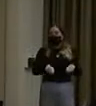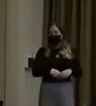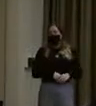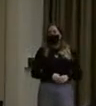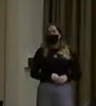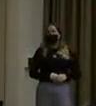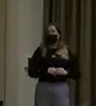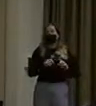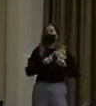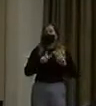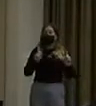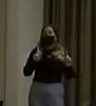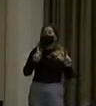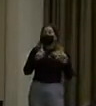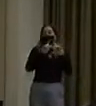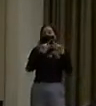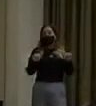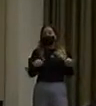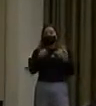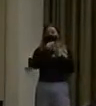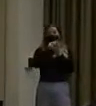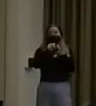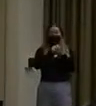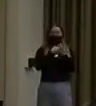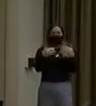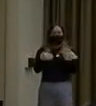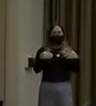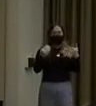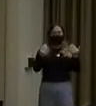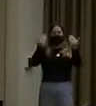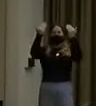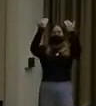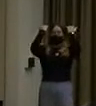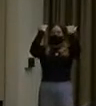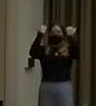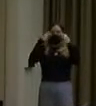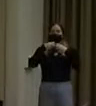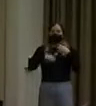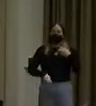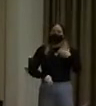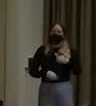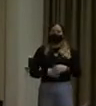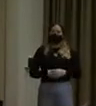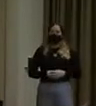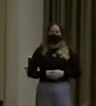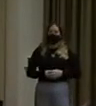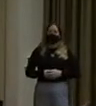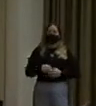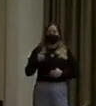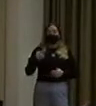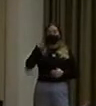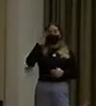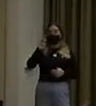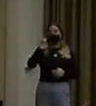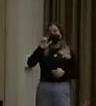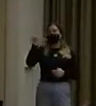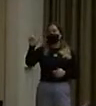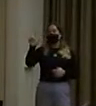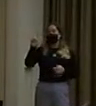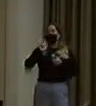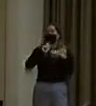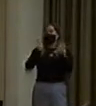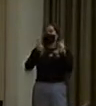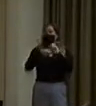But at the same time, the whole state was so overwhelmed that there were difficulties doing. Northwell was able to switch with